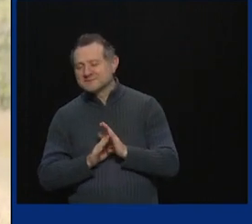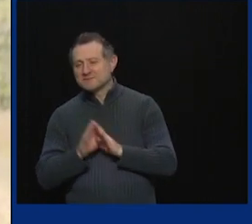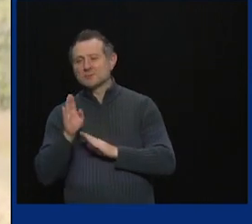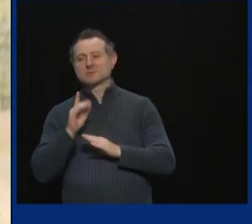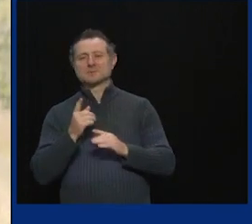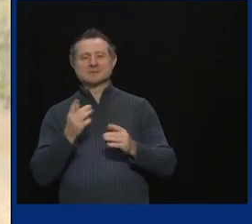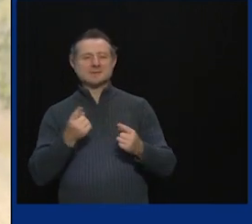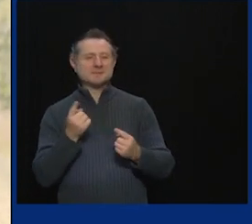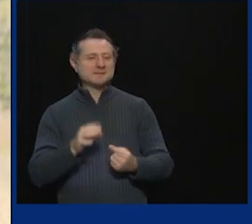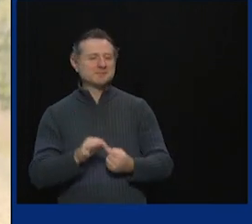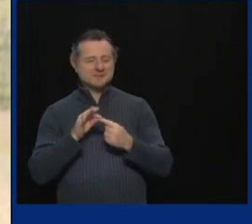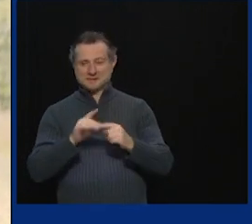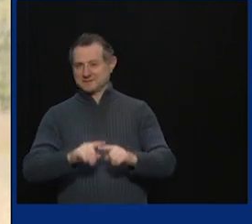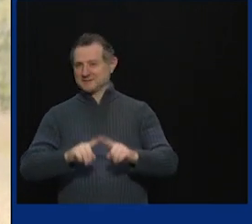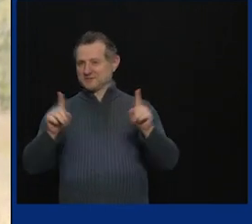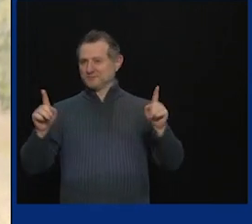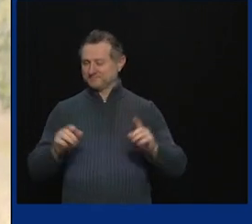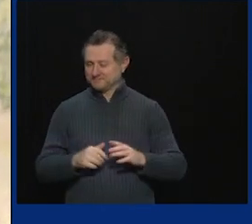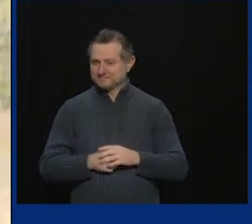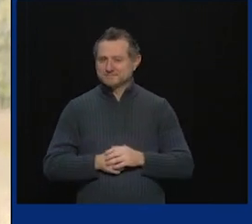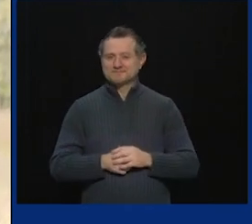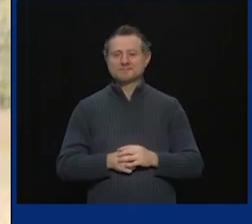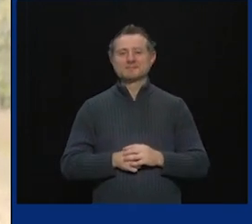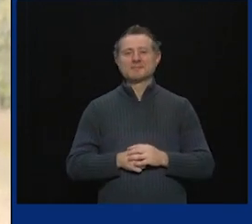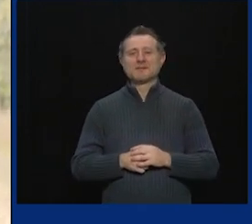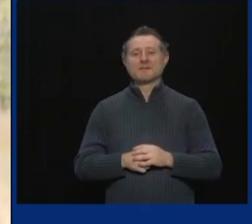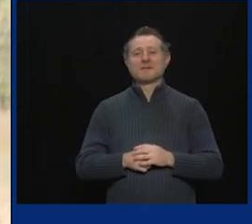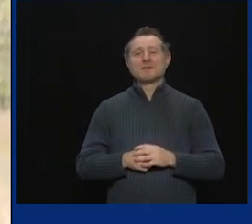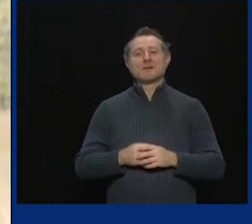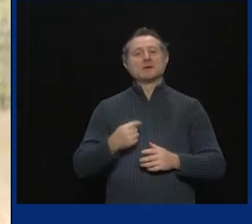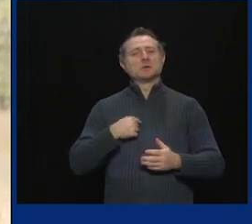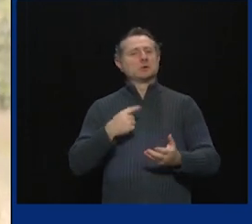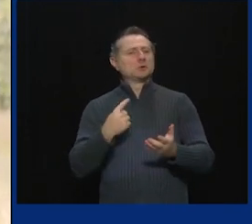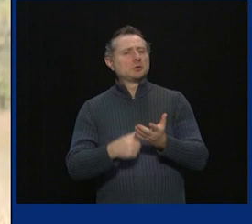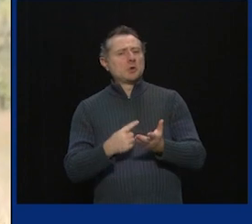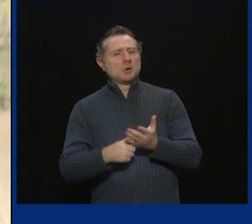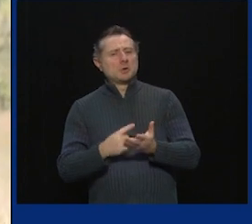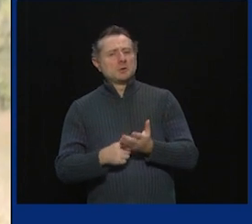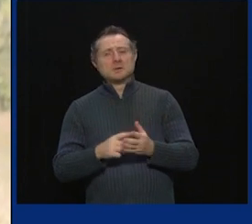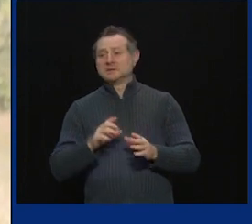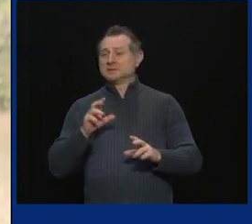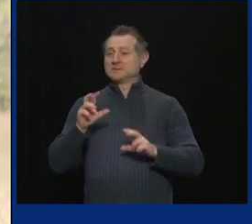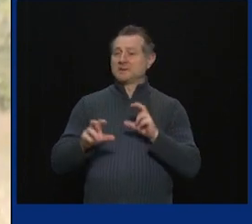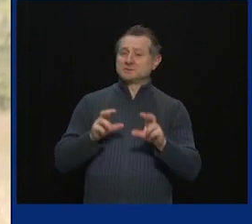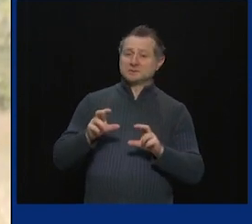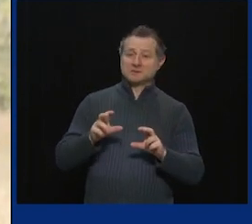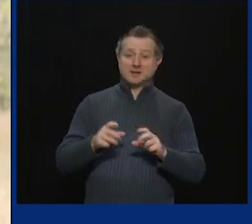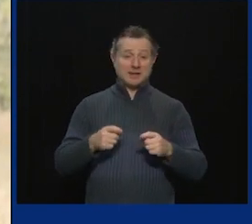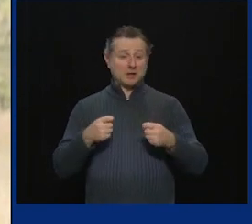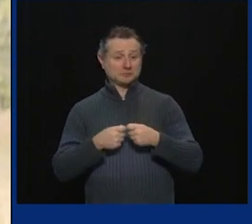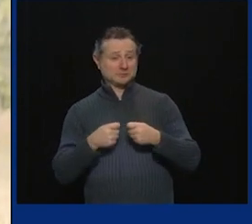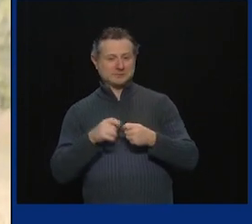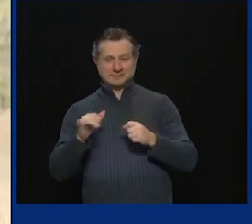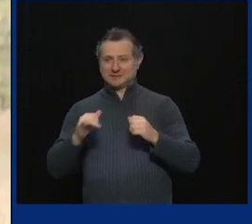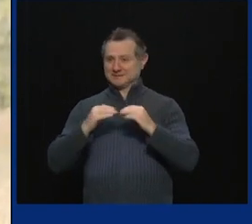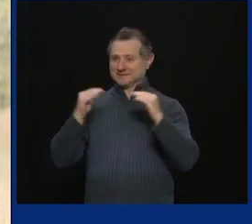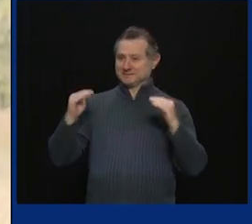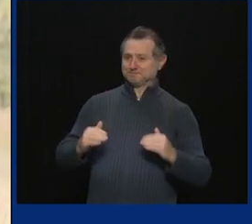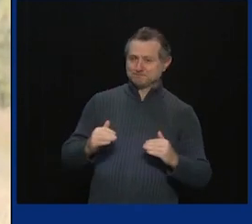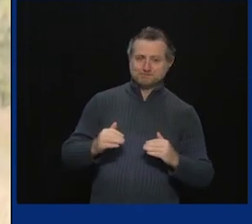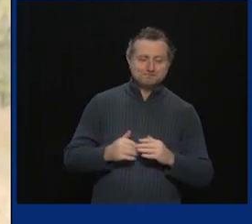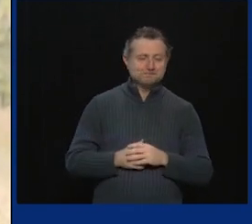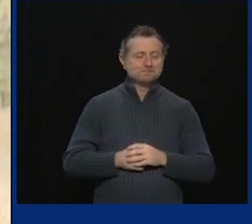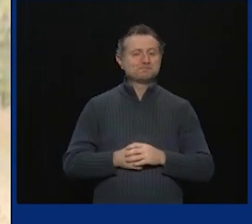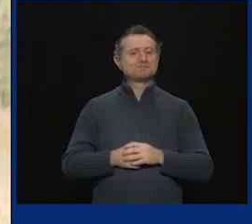Mark was nice enough to mention about the substation investment we're making. We want this whole community to